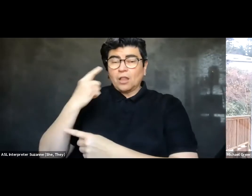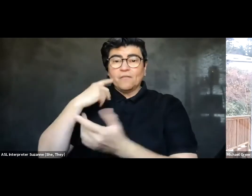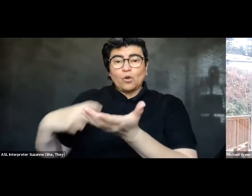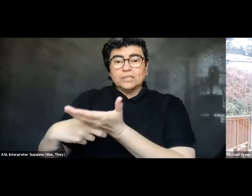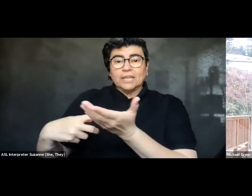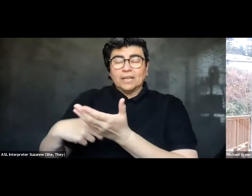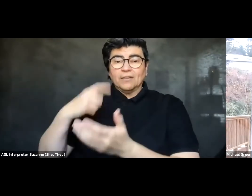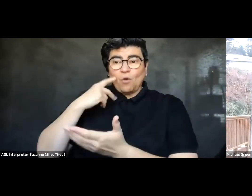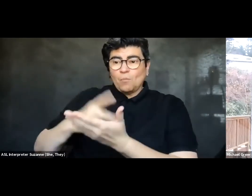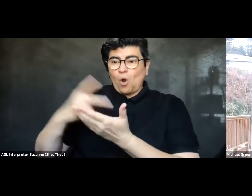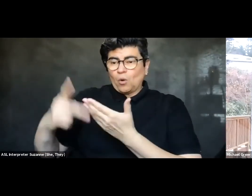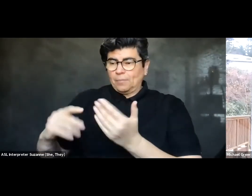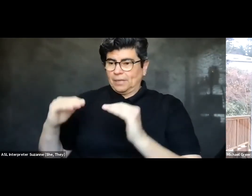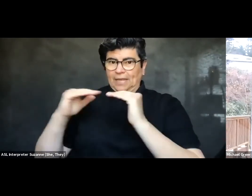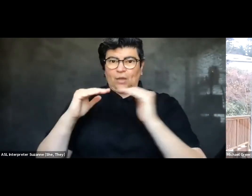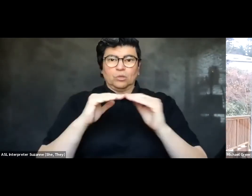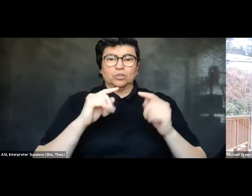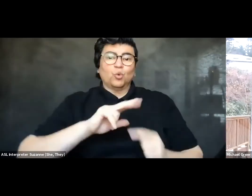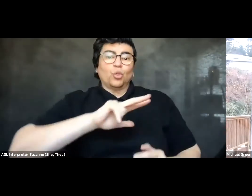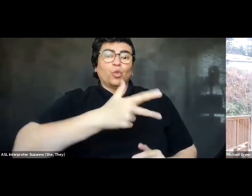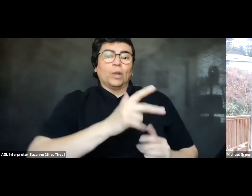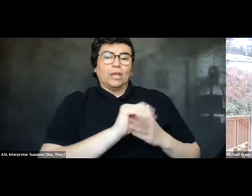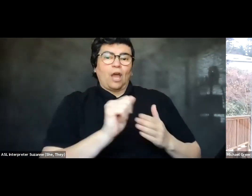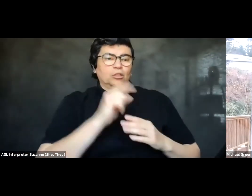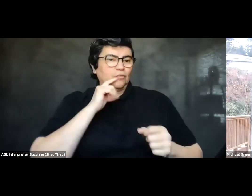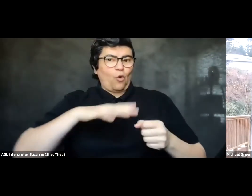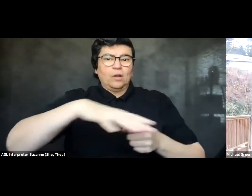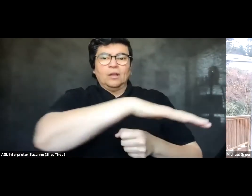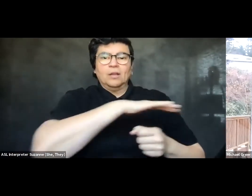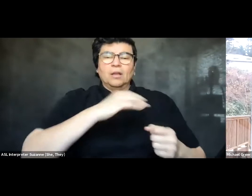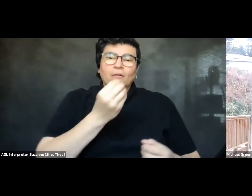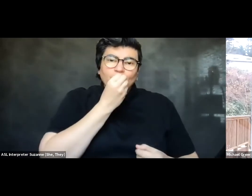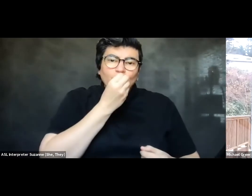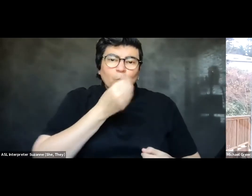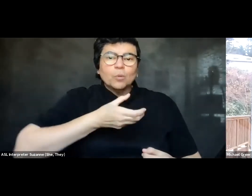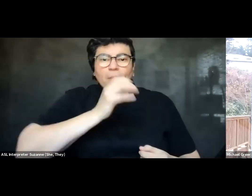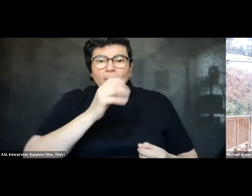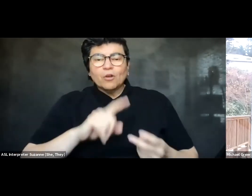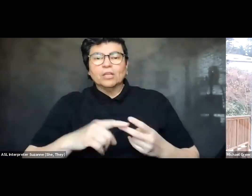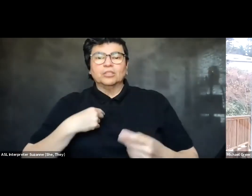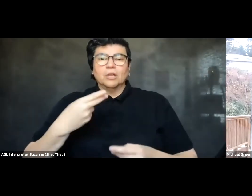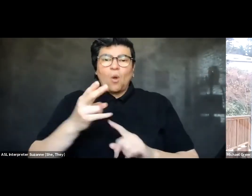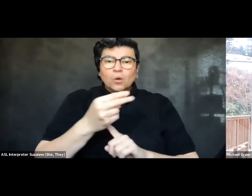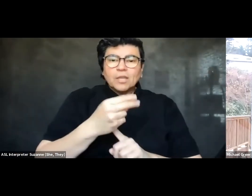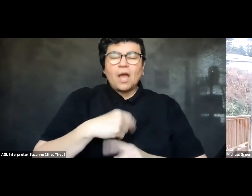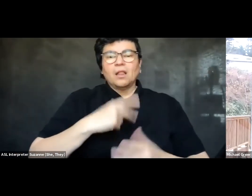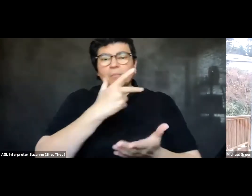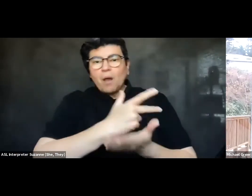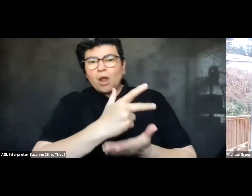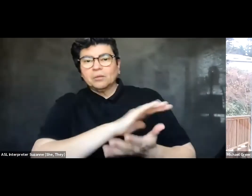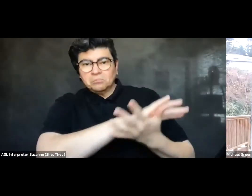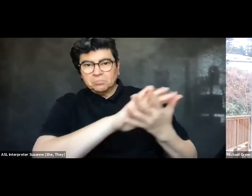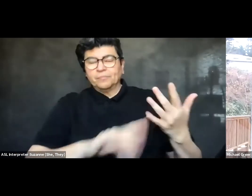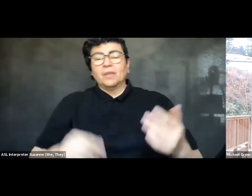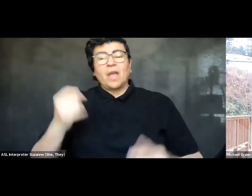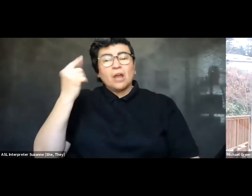their programming translates to $3 for their neighbors in food and beverage, hospitality, and parking, etc. And they understand